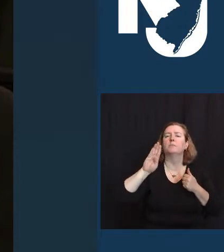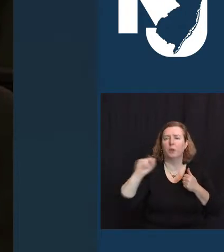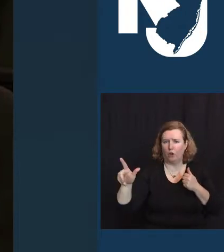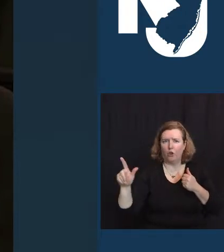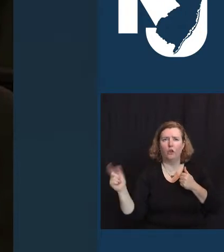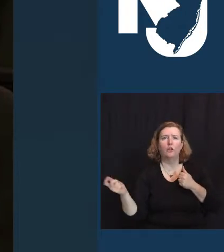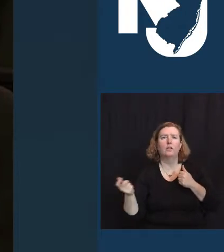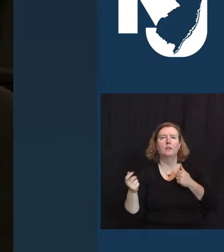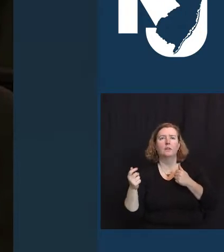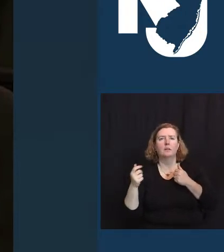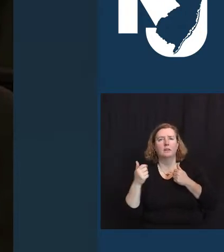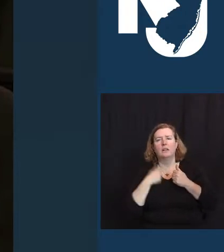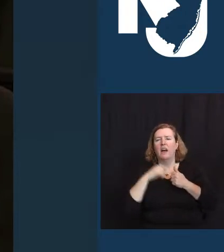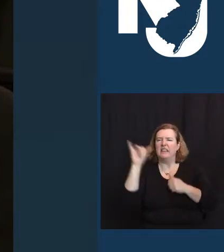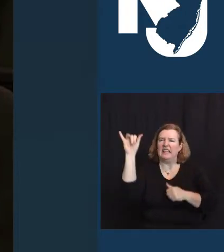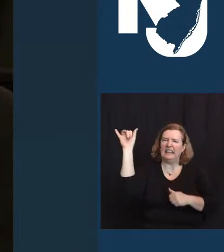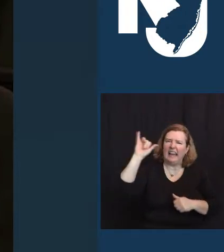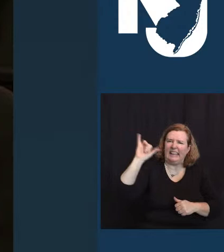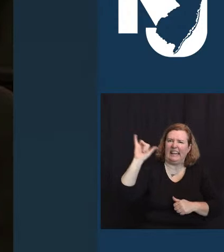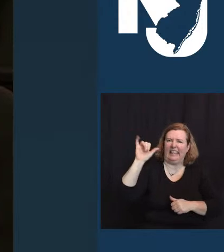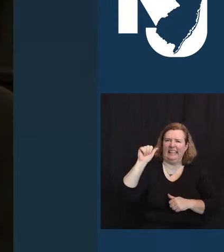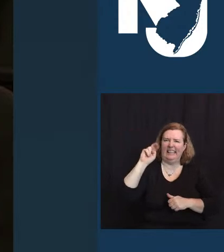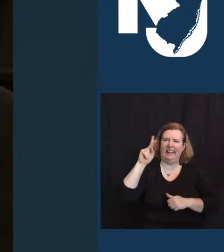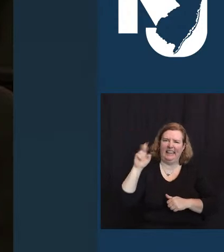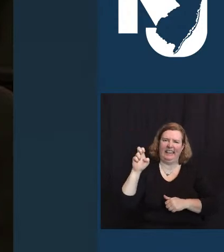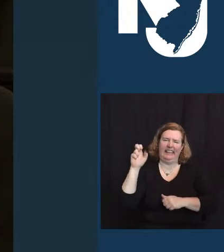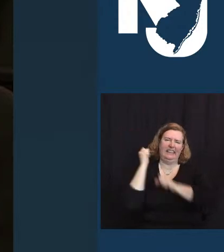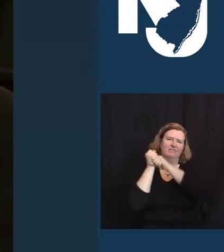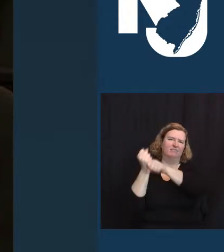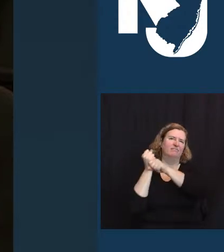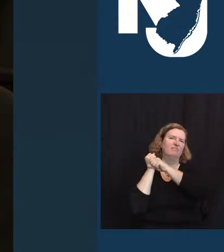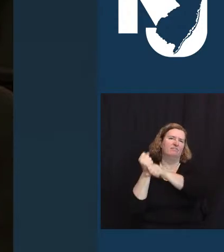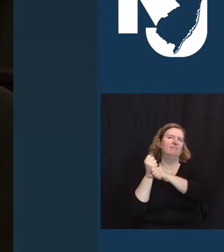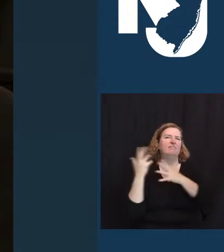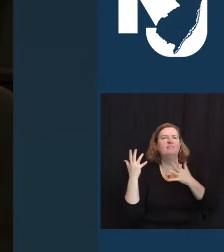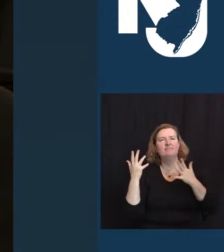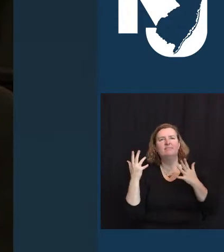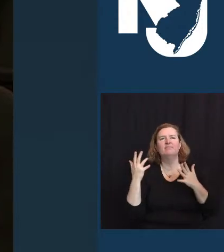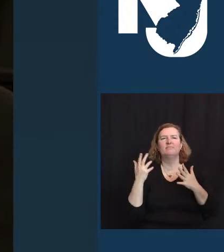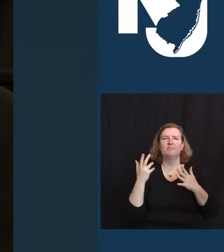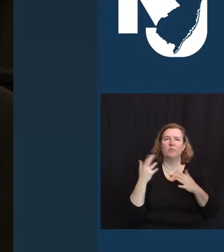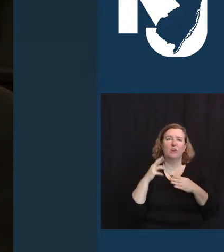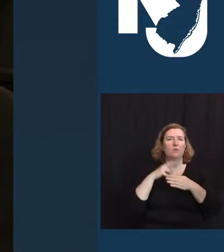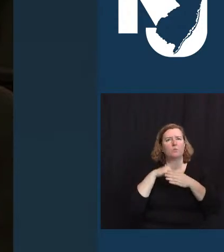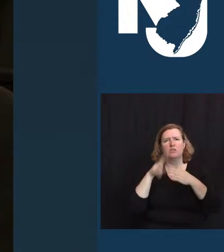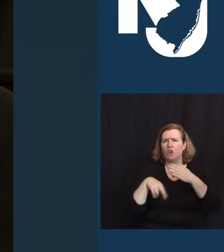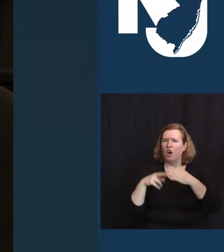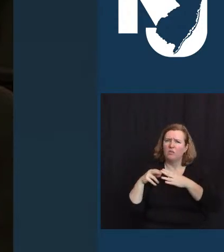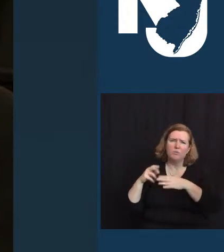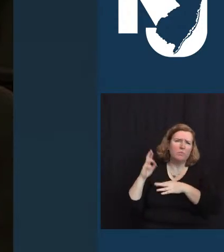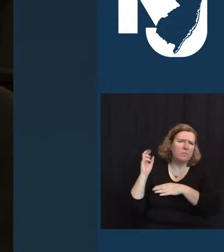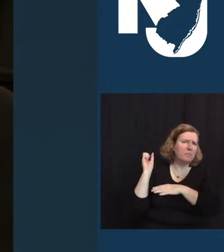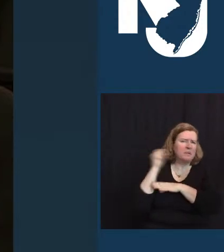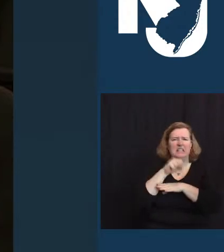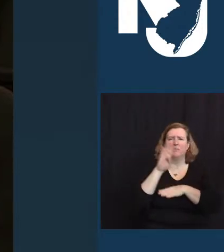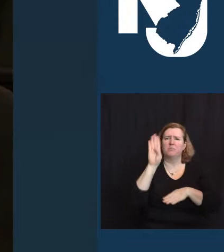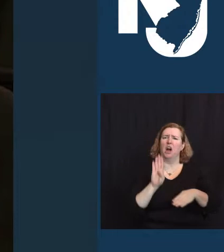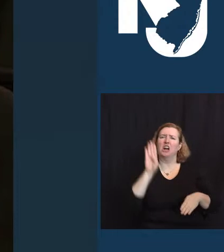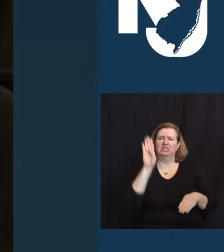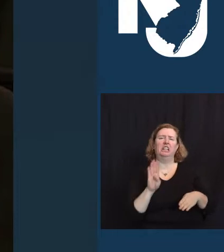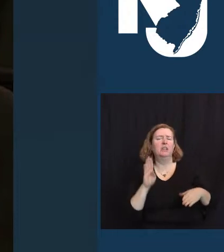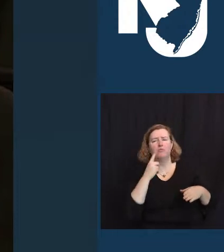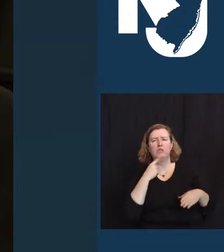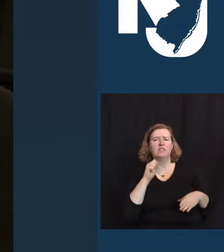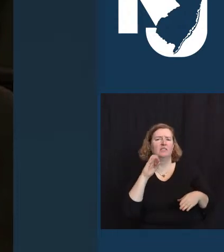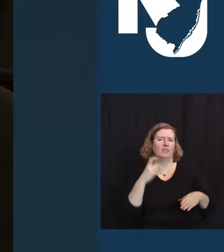York Yankees. He would have been happy with last night's pounding of the Baltimore Orioles. Mike leaves behind that woman on the right, his